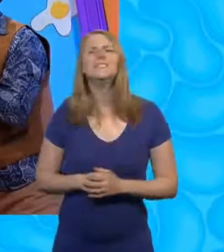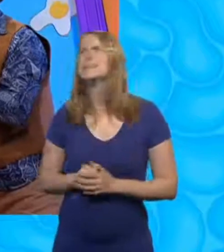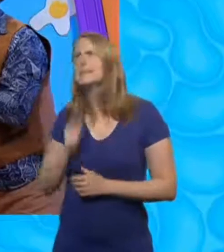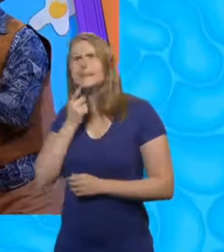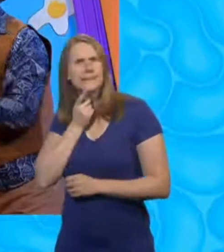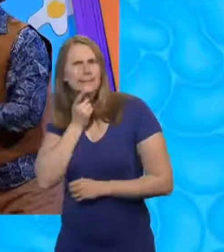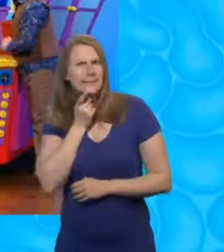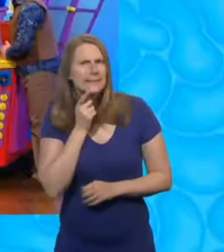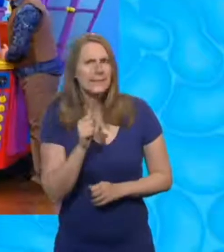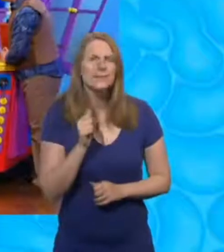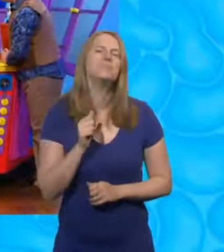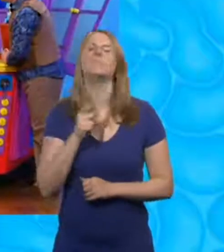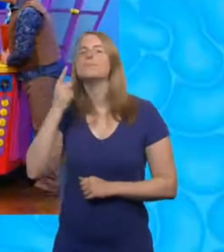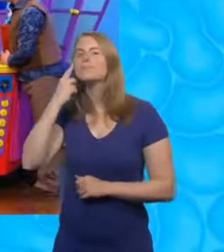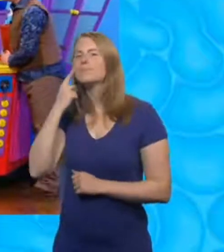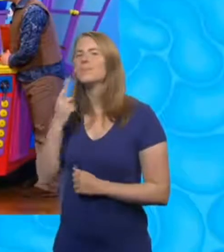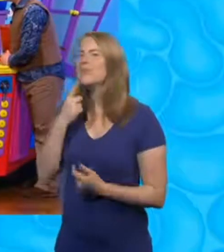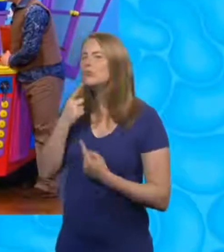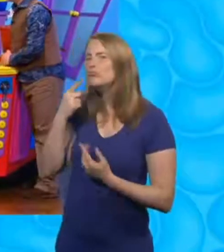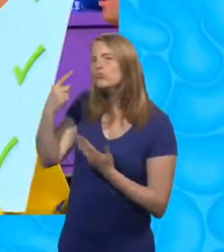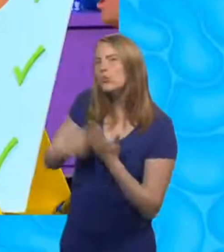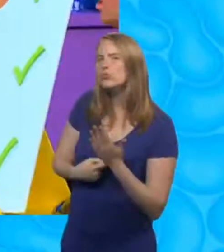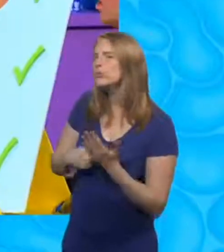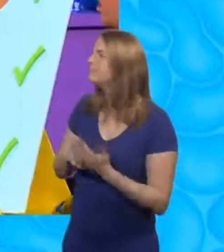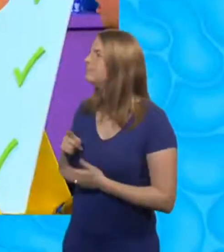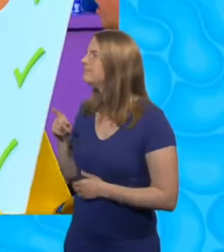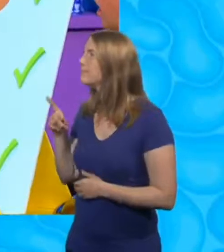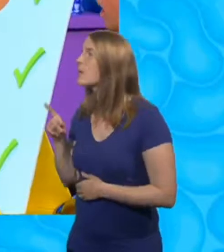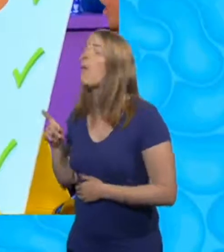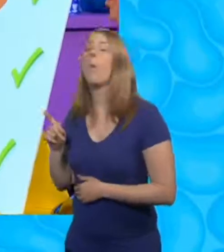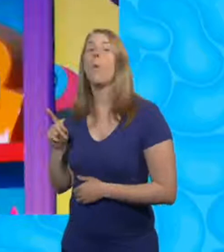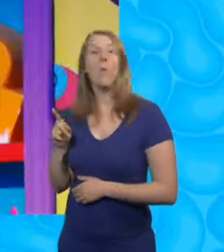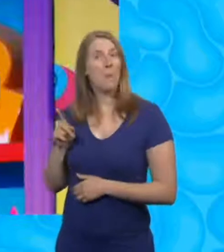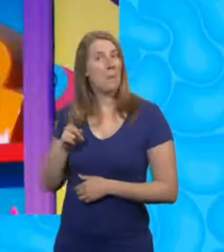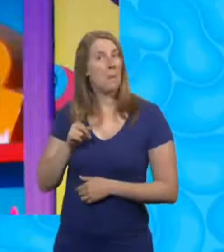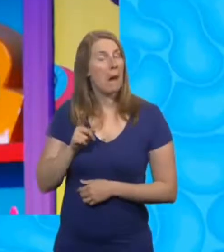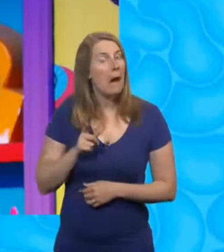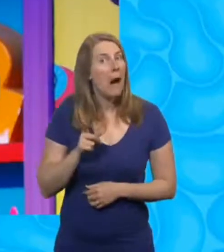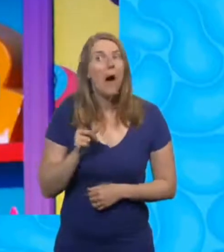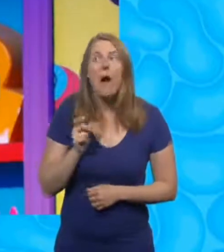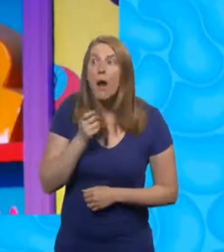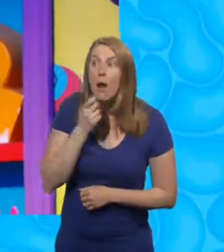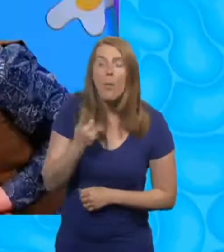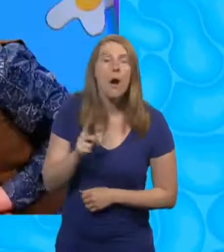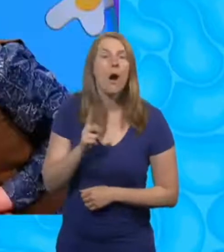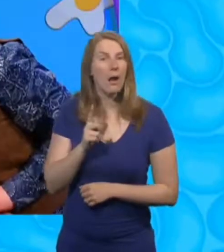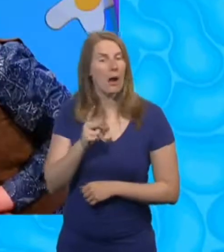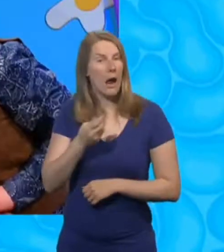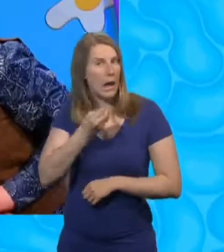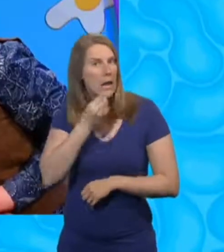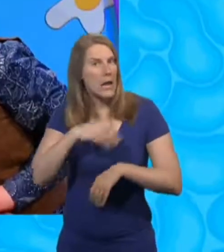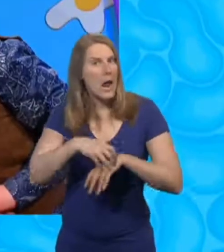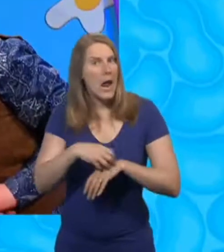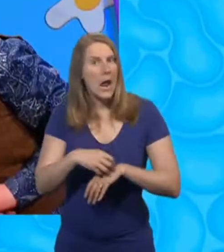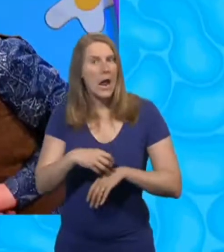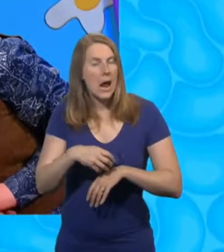Yes, I think so. Right, let's see what my instructions are. Number one says, eat